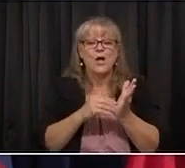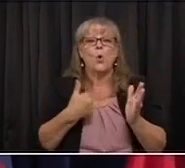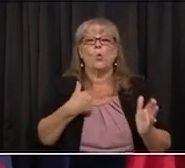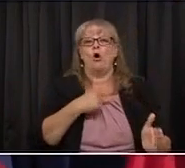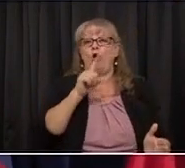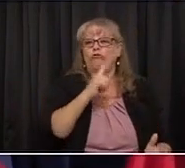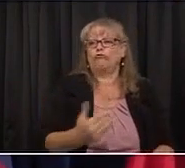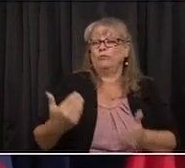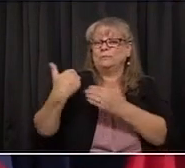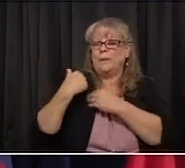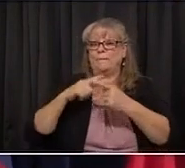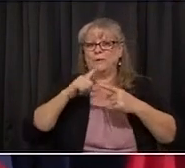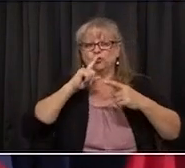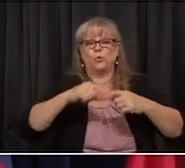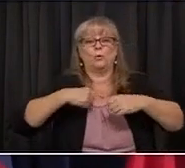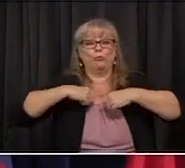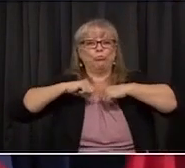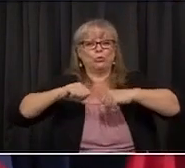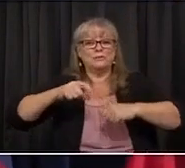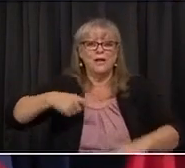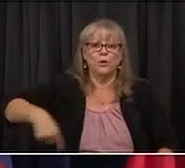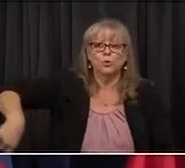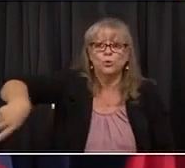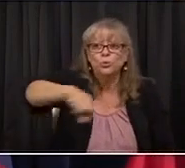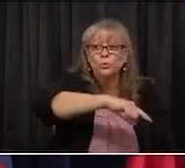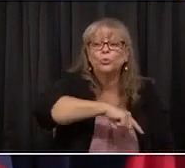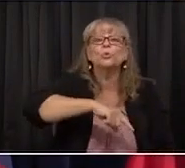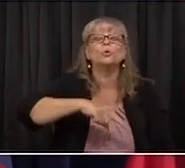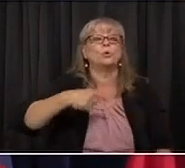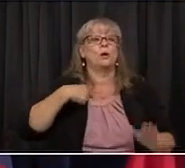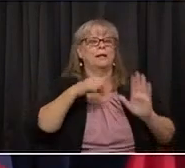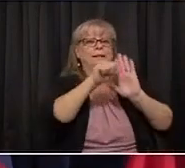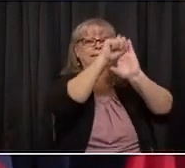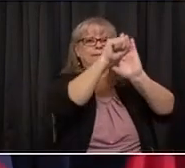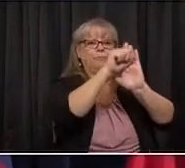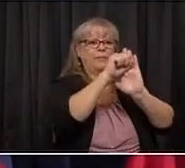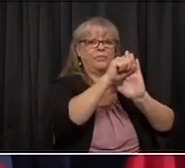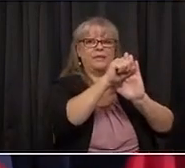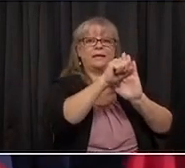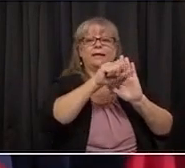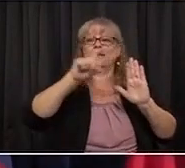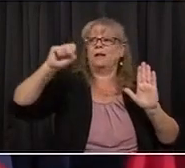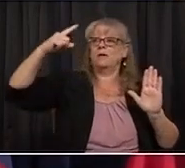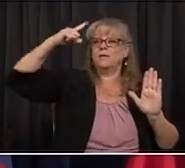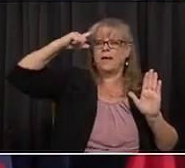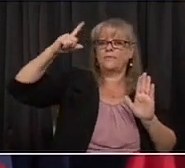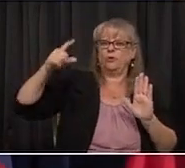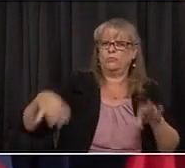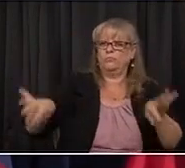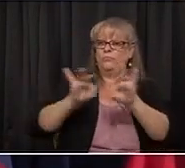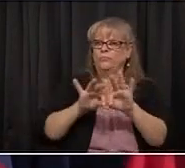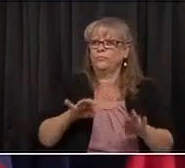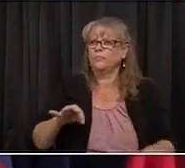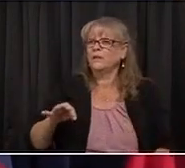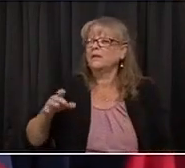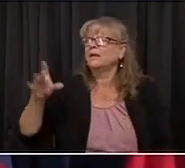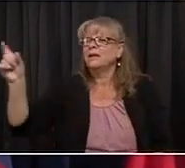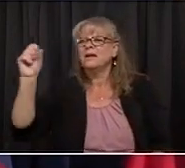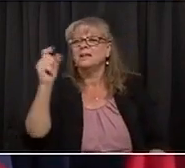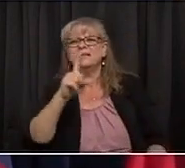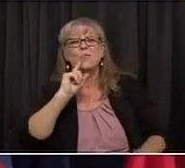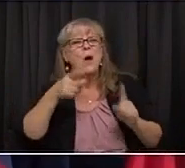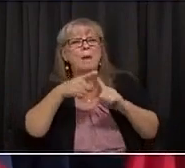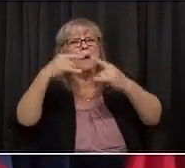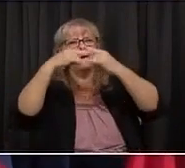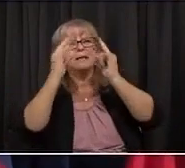our republic itself and the symbols of that republic. What about the tents, though, that are still there? To the average Colorado? Well, if there's tents, I mean,